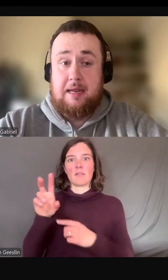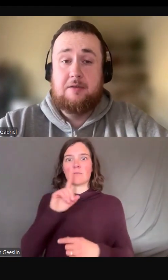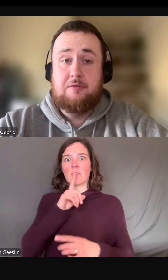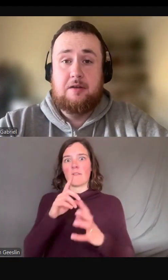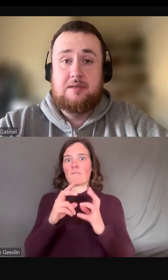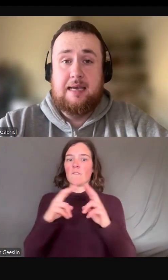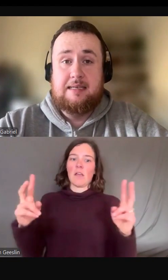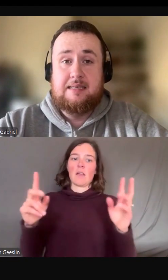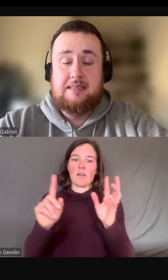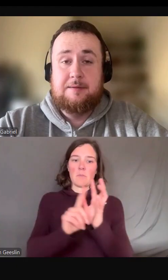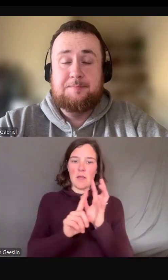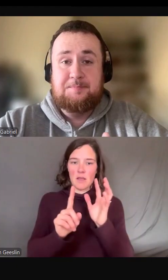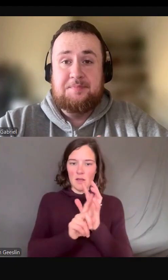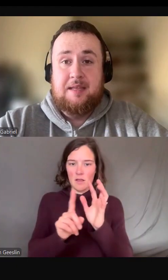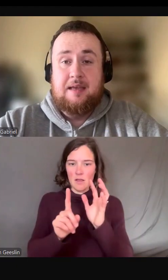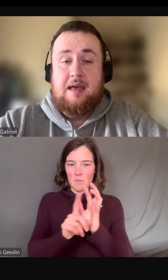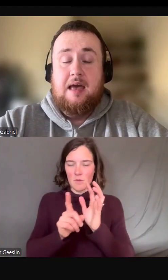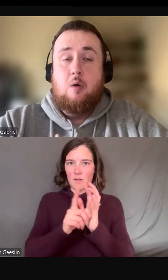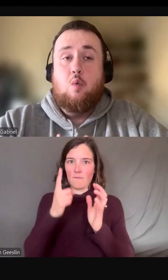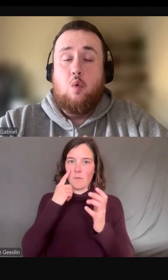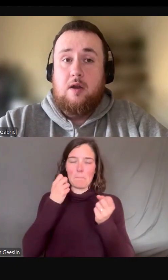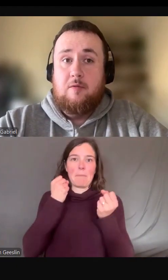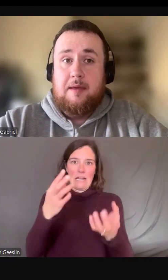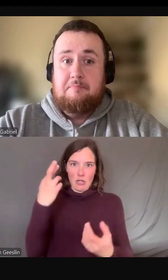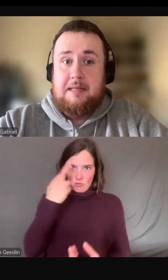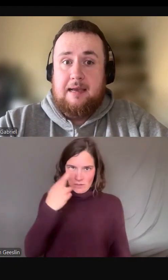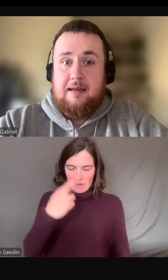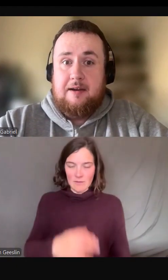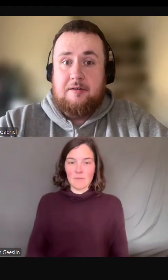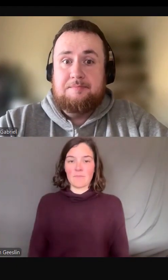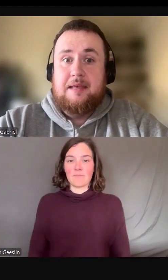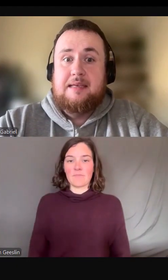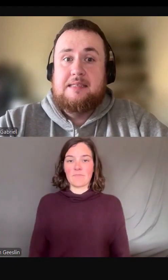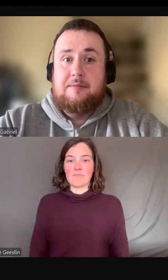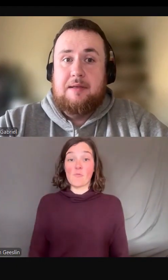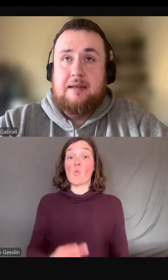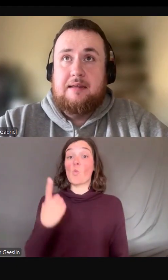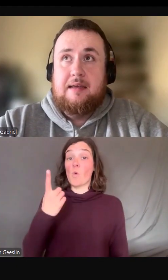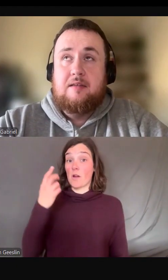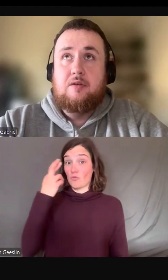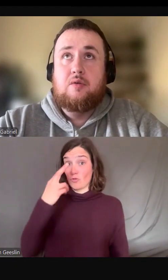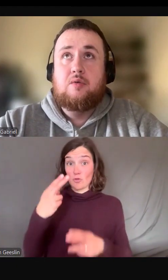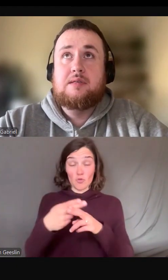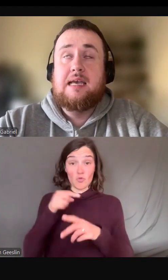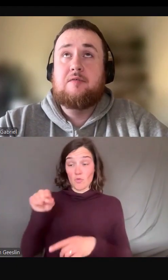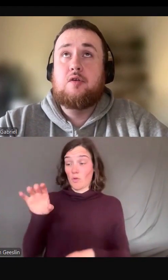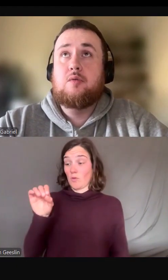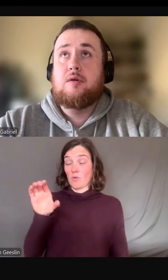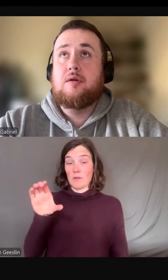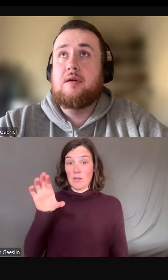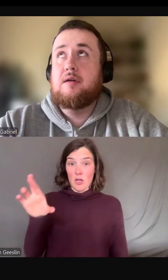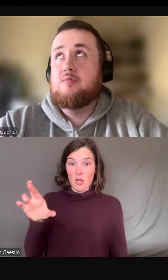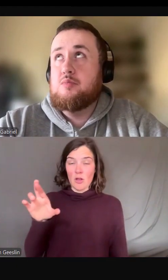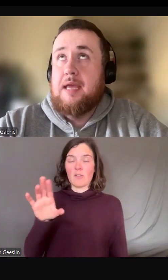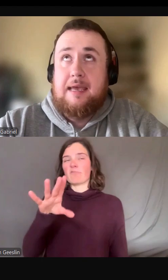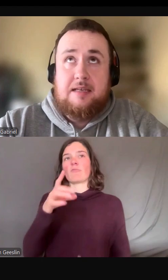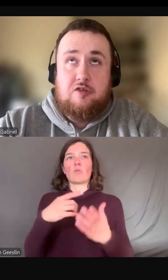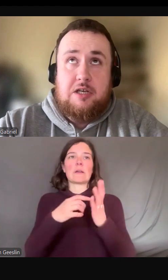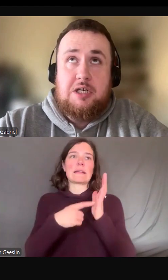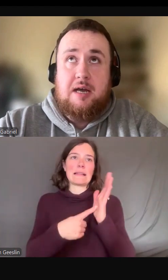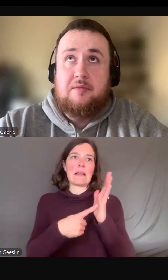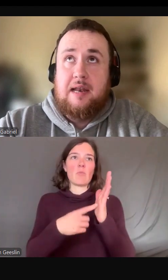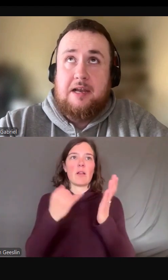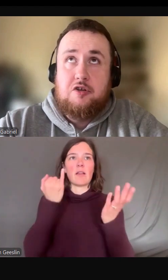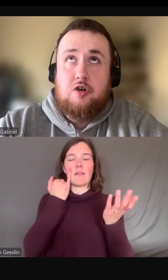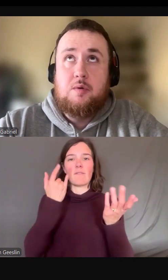many different use cases. One of them in particular is the ability to, say, if you were taking a